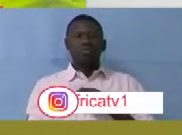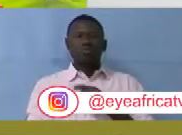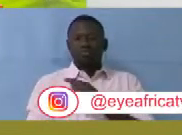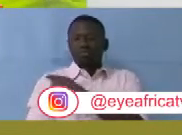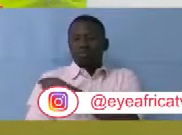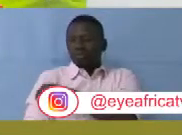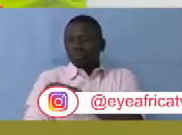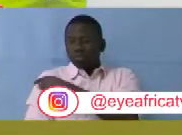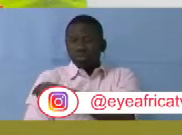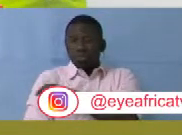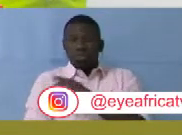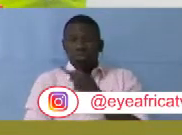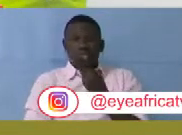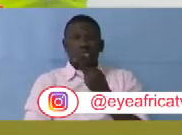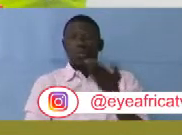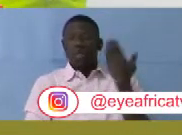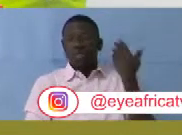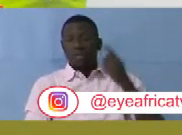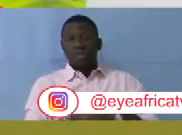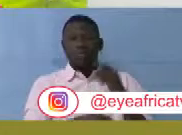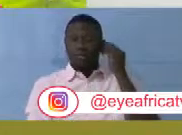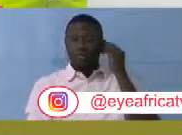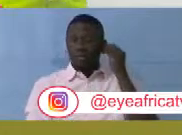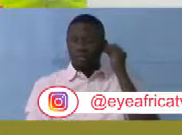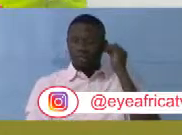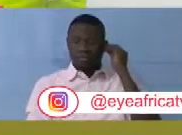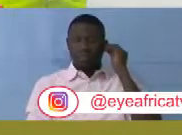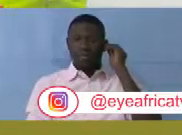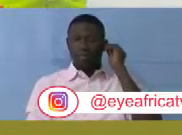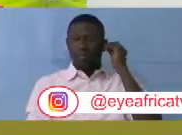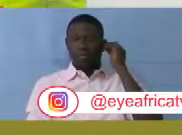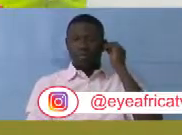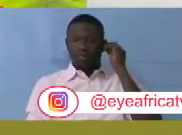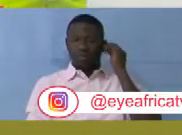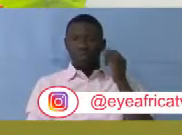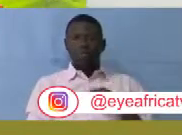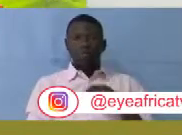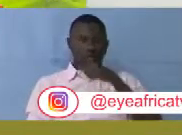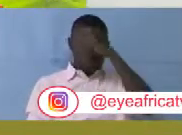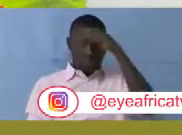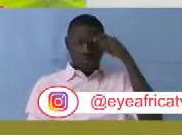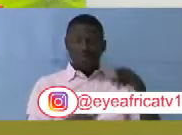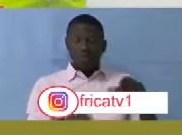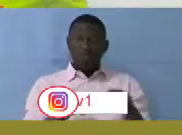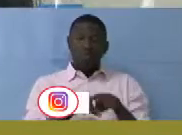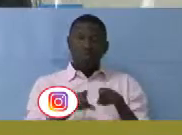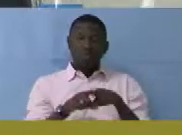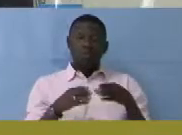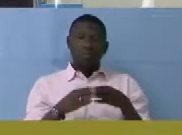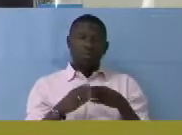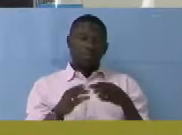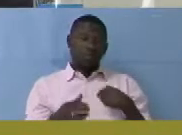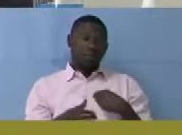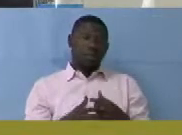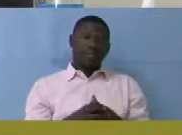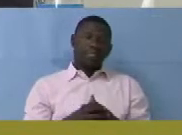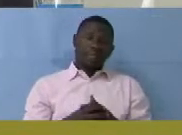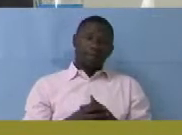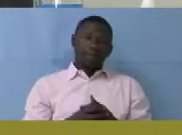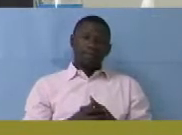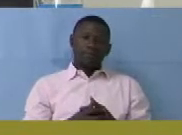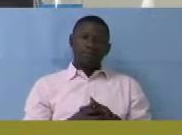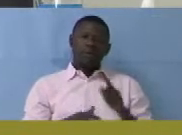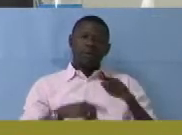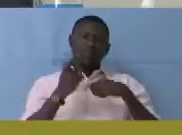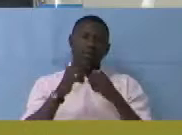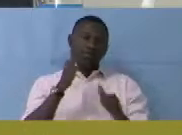Pariwa tembo atemu couple ulti nu? He was working with me. Anelekita badu kuwala nu? Yeah. That's good. So you returned to